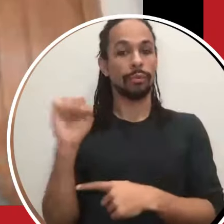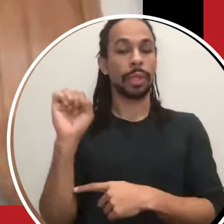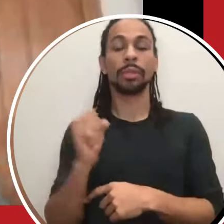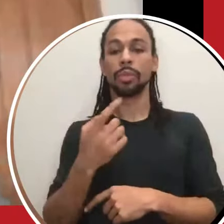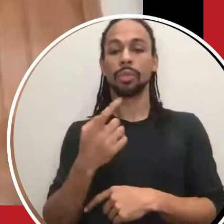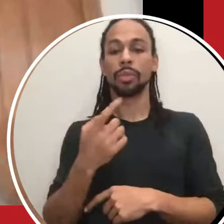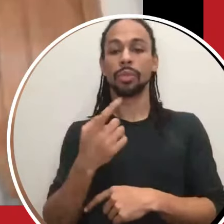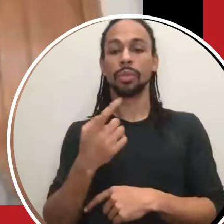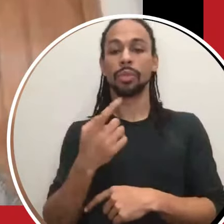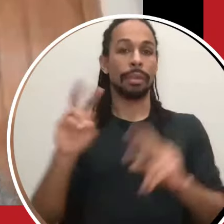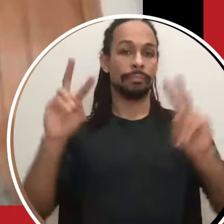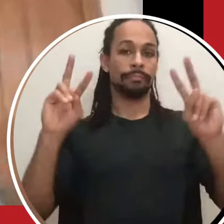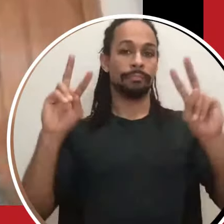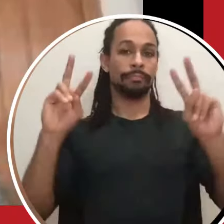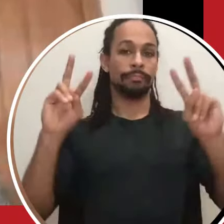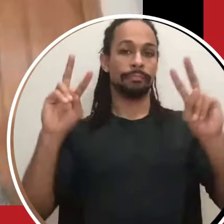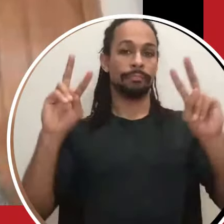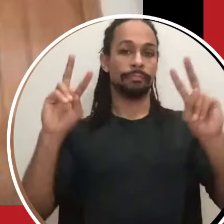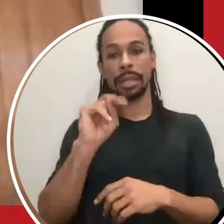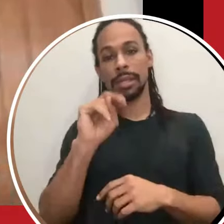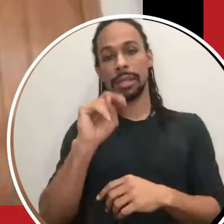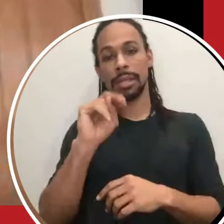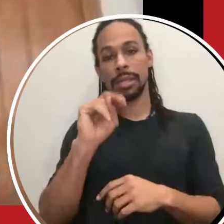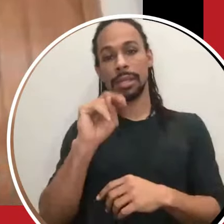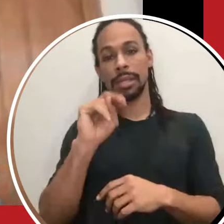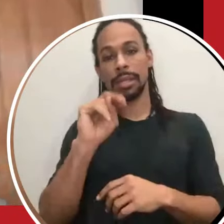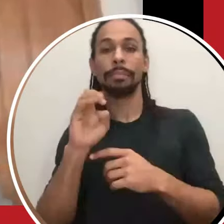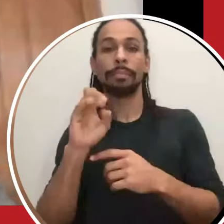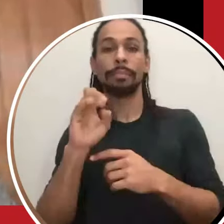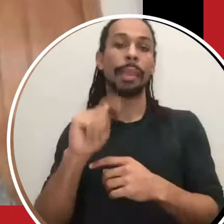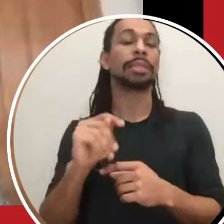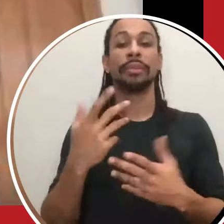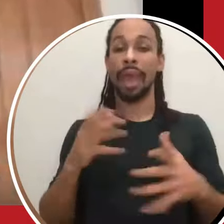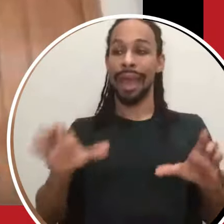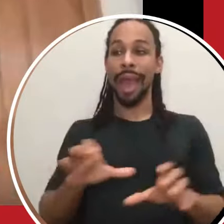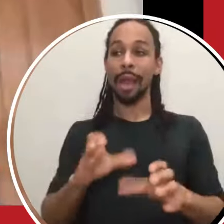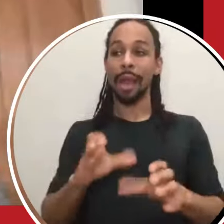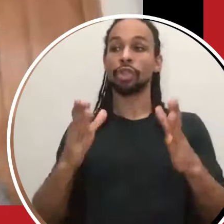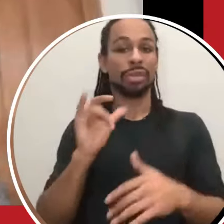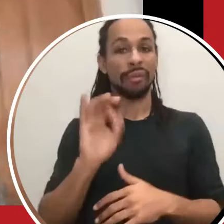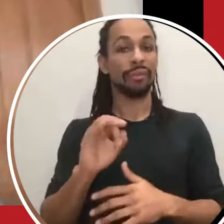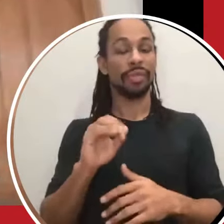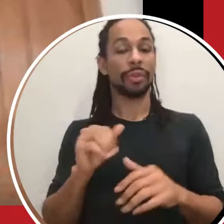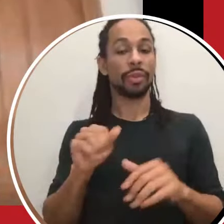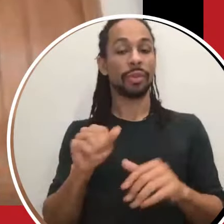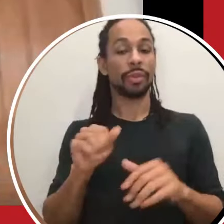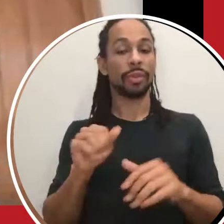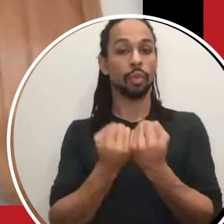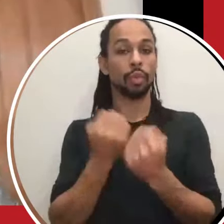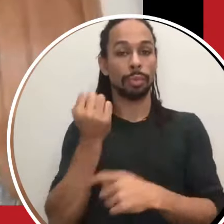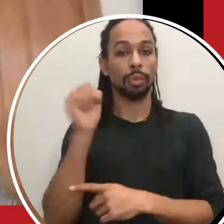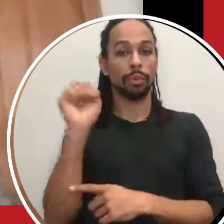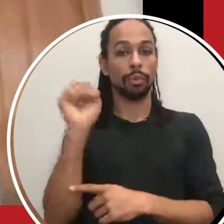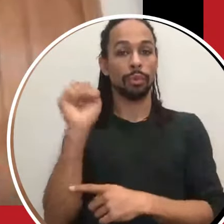I can bring something to the table. This is what I've been working on. This is how we believe we can build,